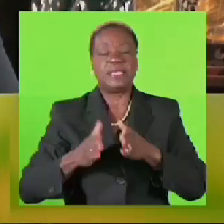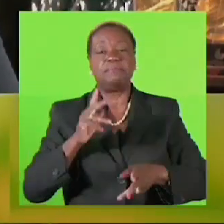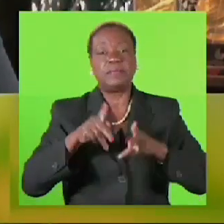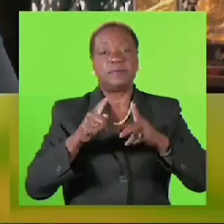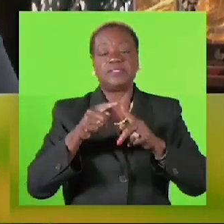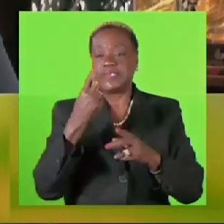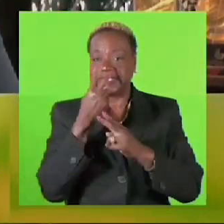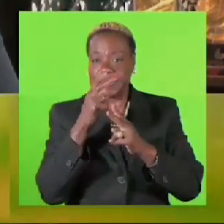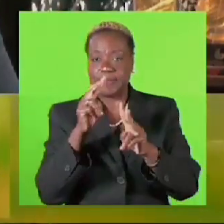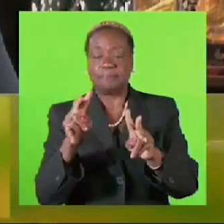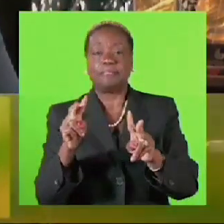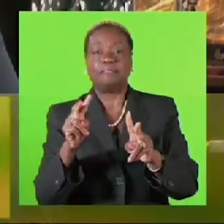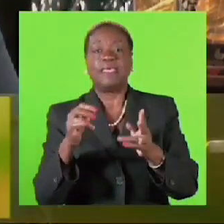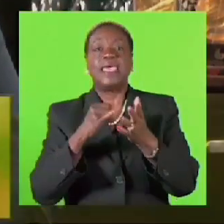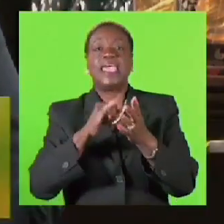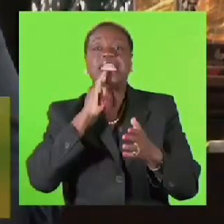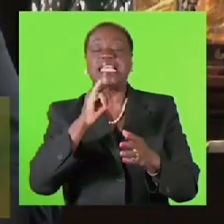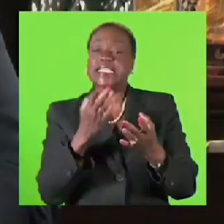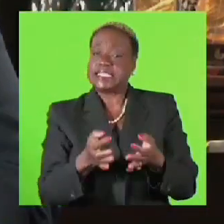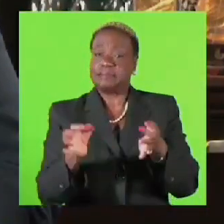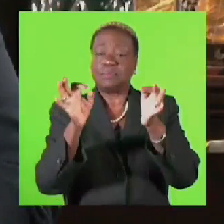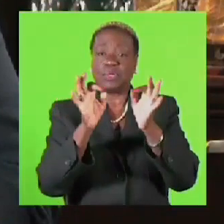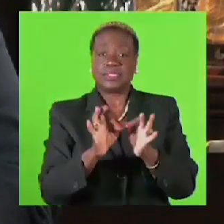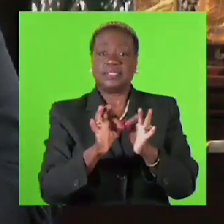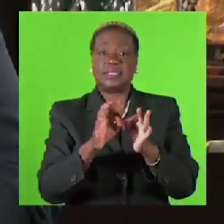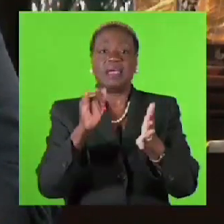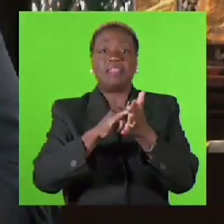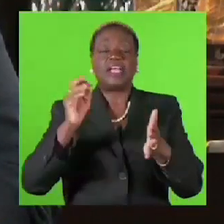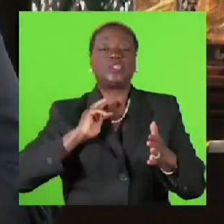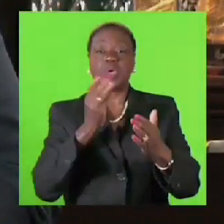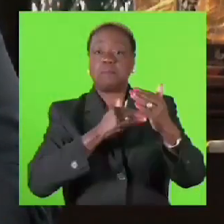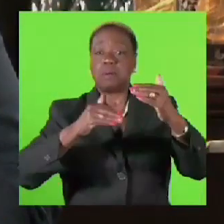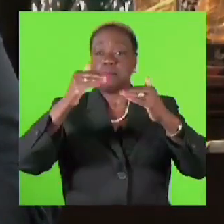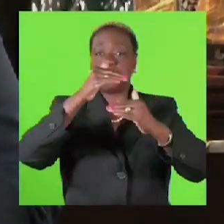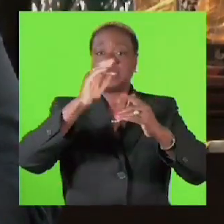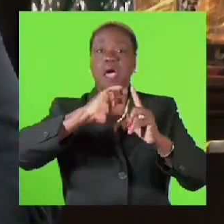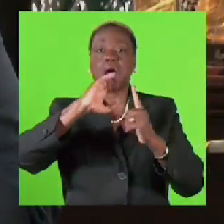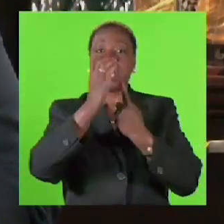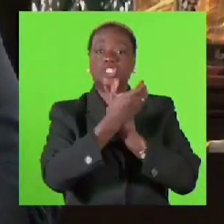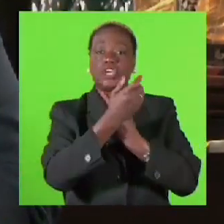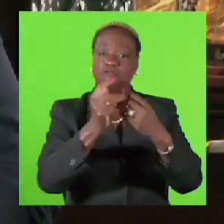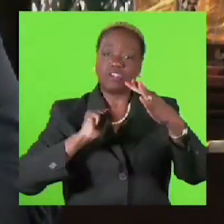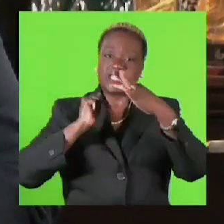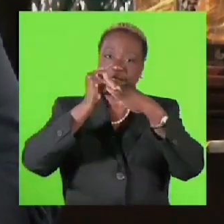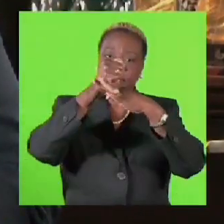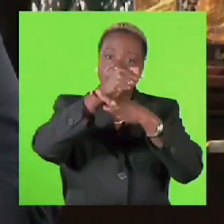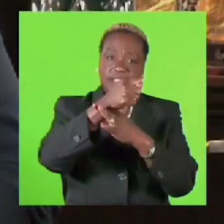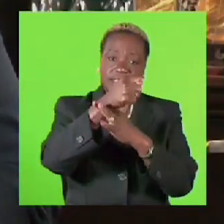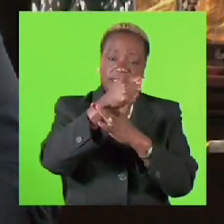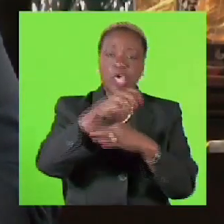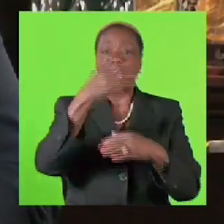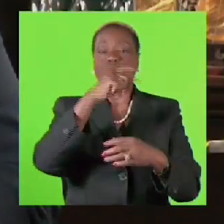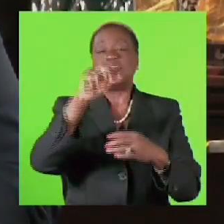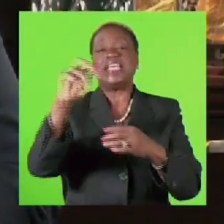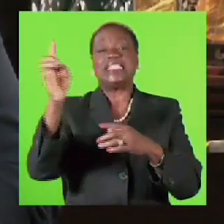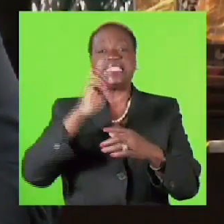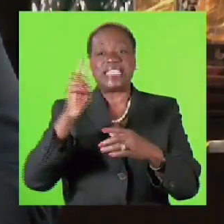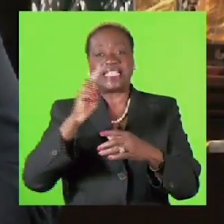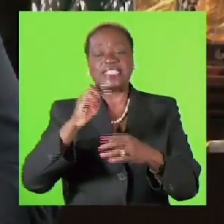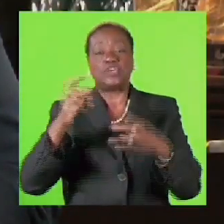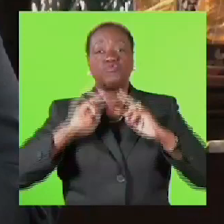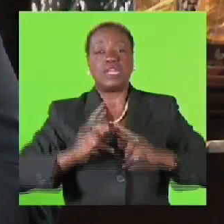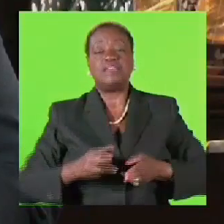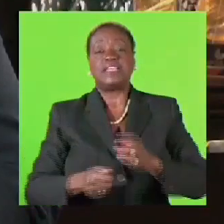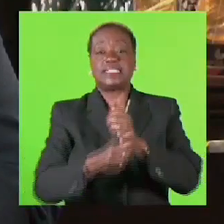see. It is essential that we promote a culture of transparency with disaster